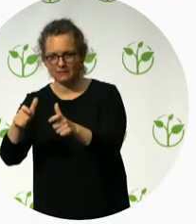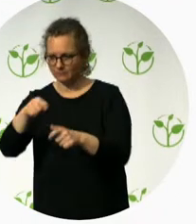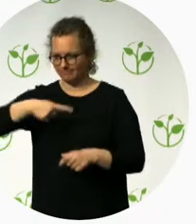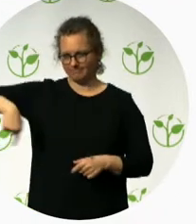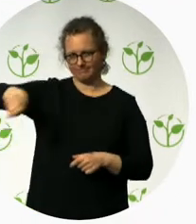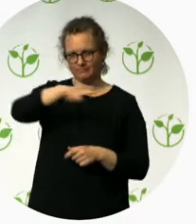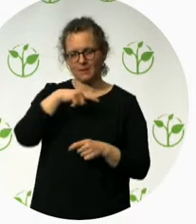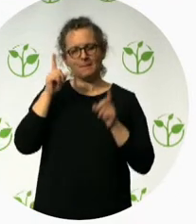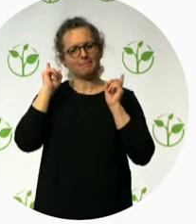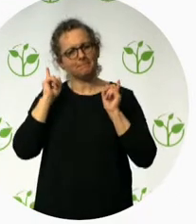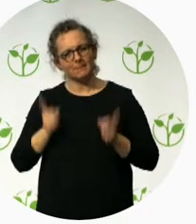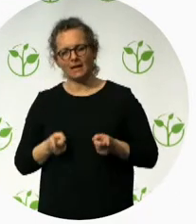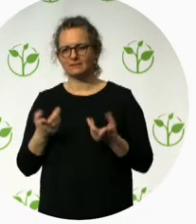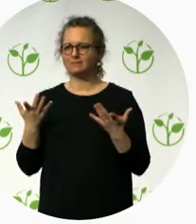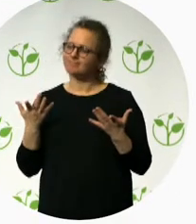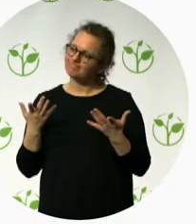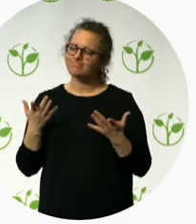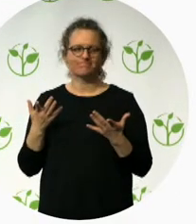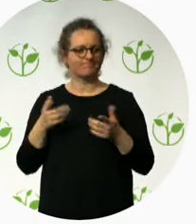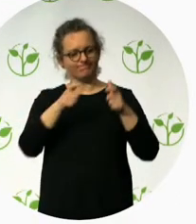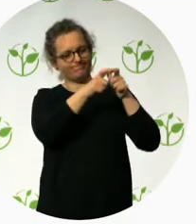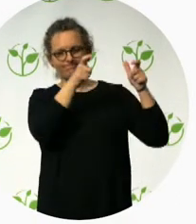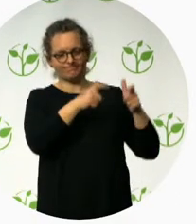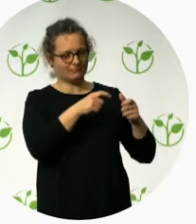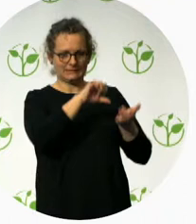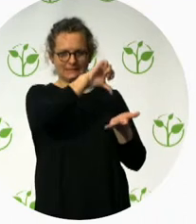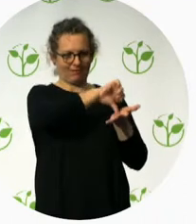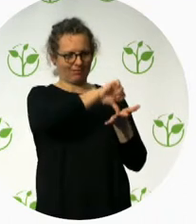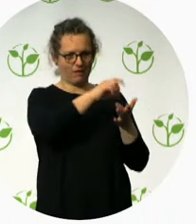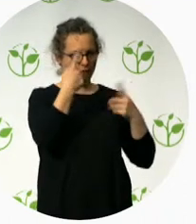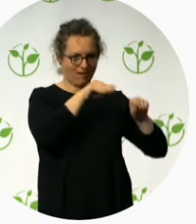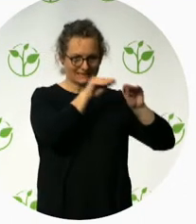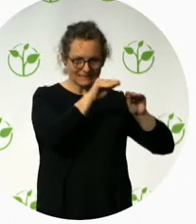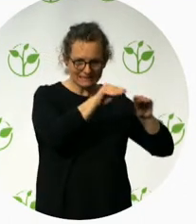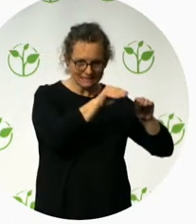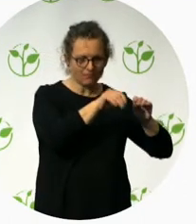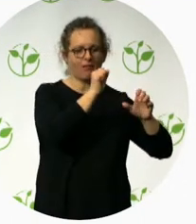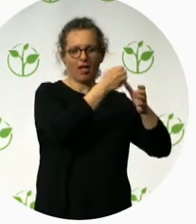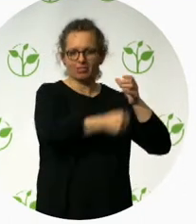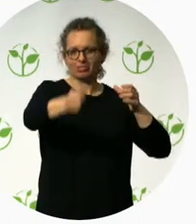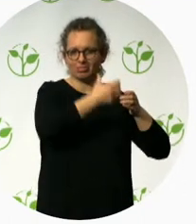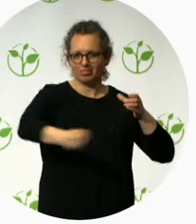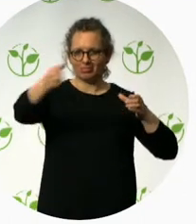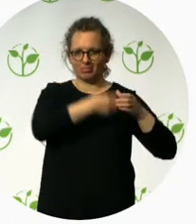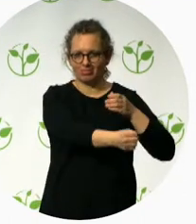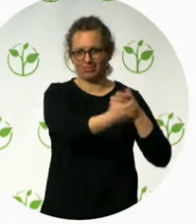necessary also to make a permanent linkage with between DPOs and the vocational training